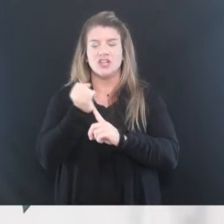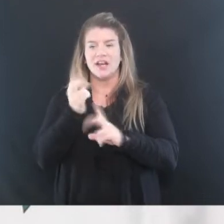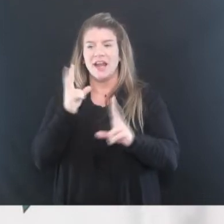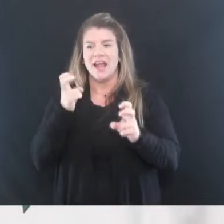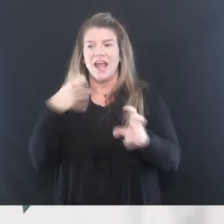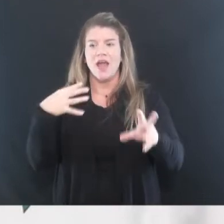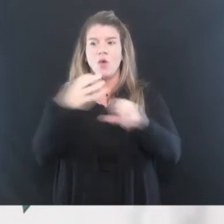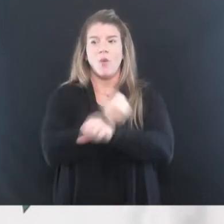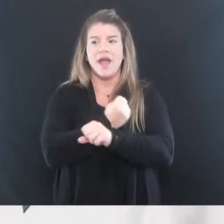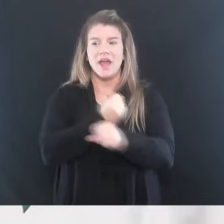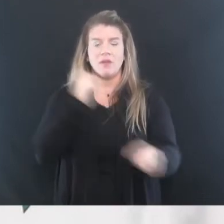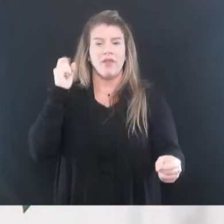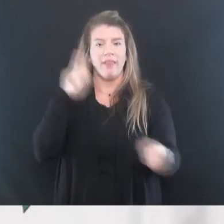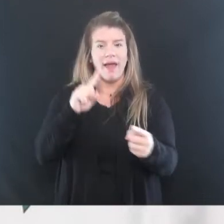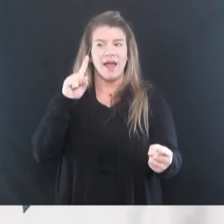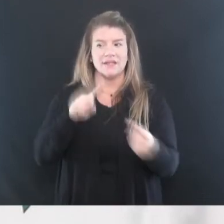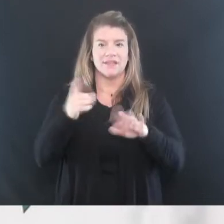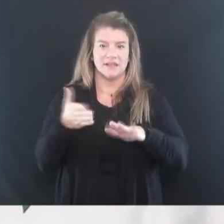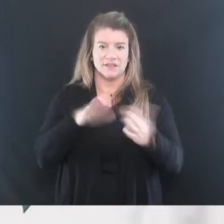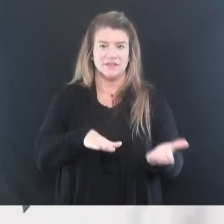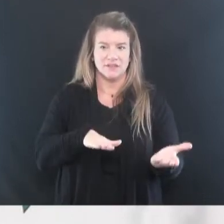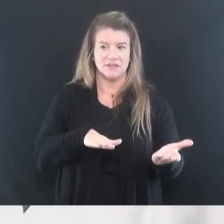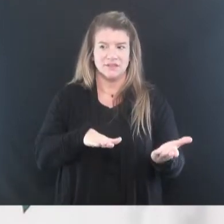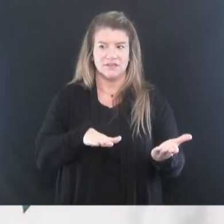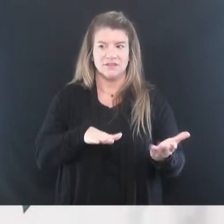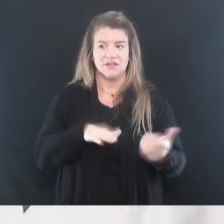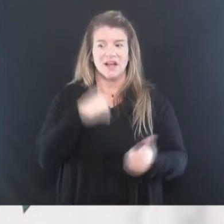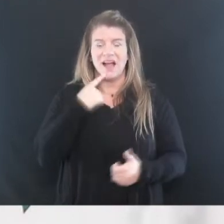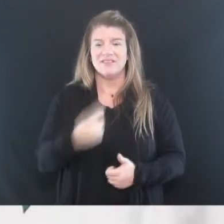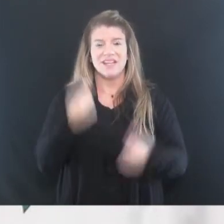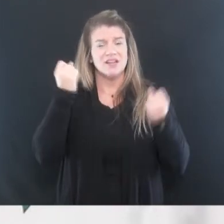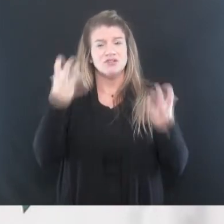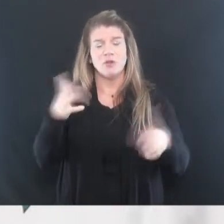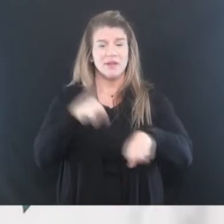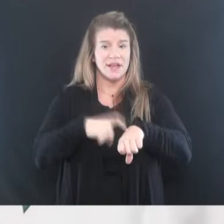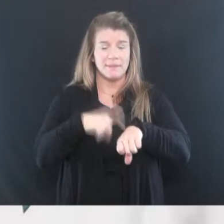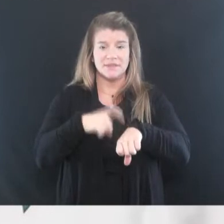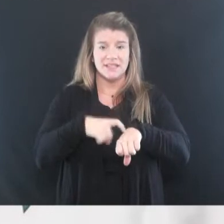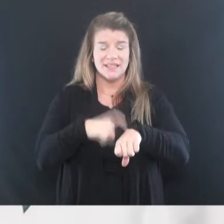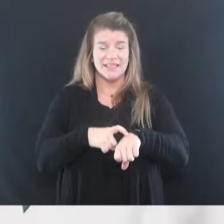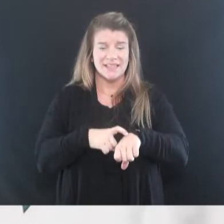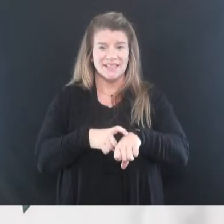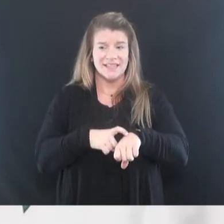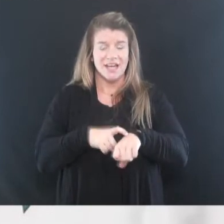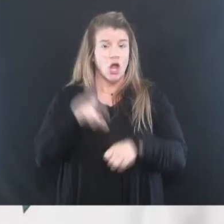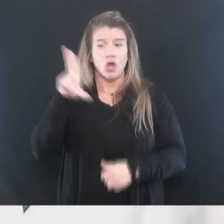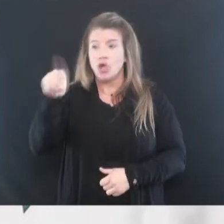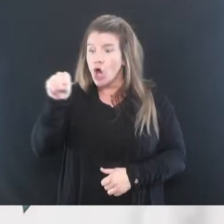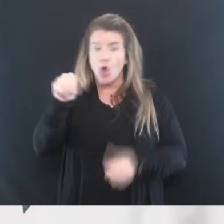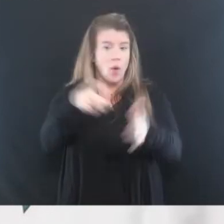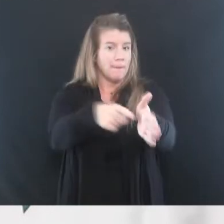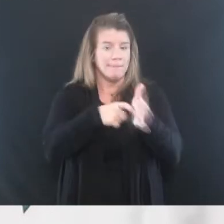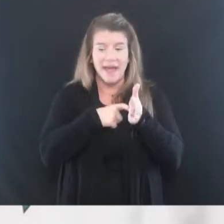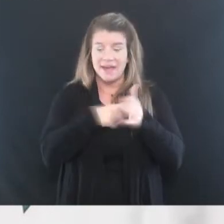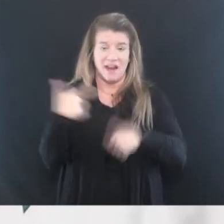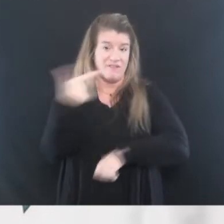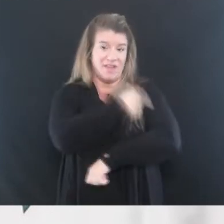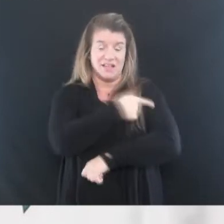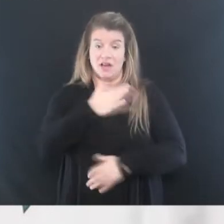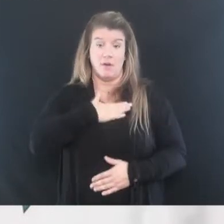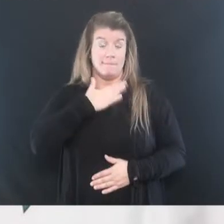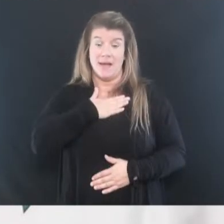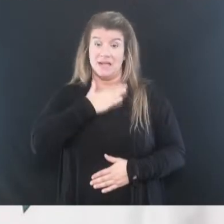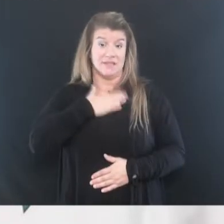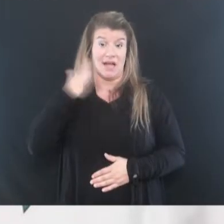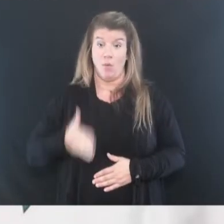less people that die. I've said it 1,000,000 times. No mandate on vaccination from my end will happen.